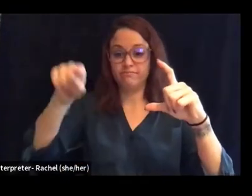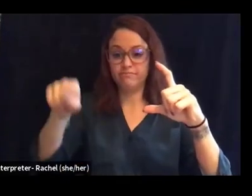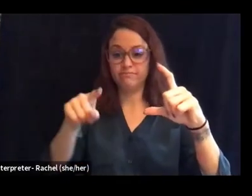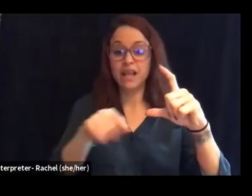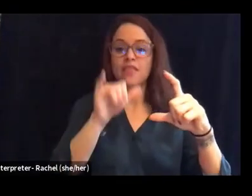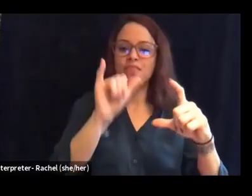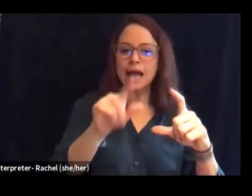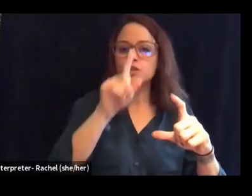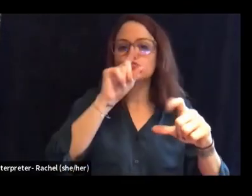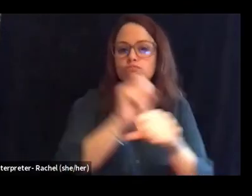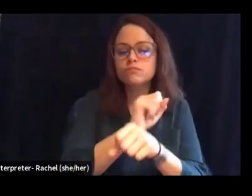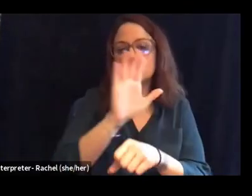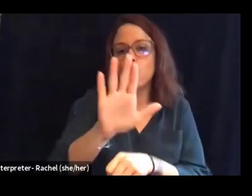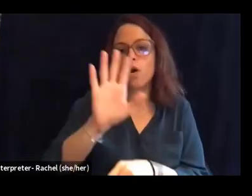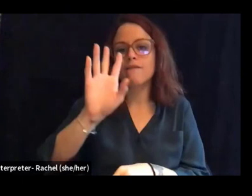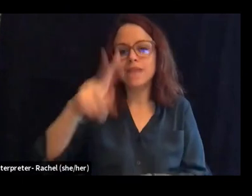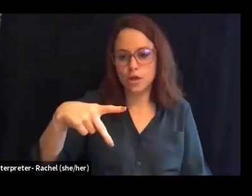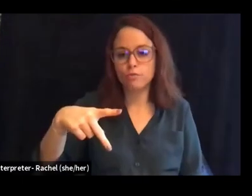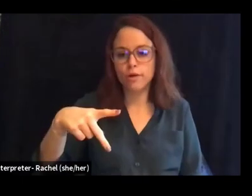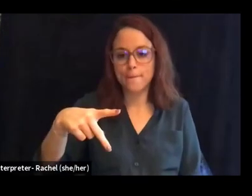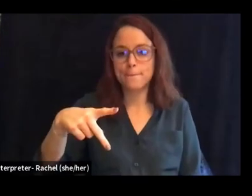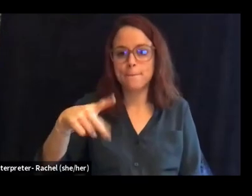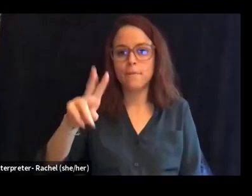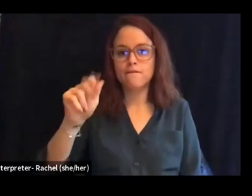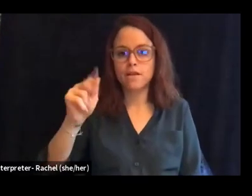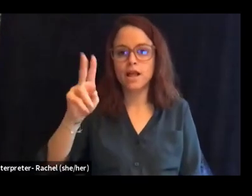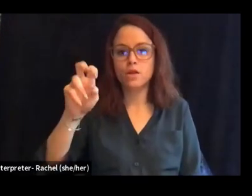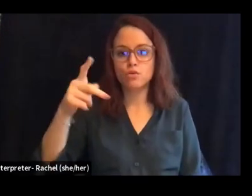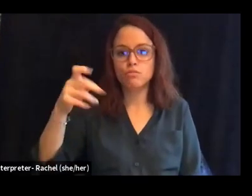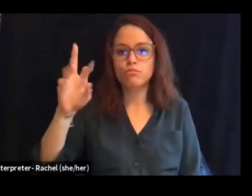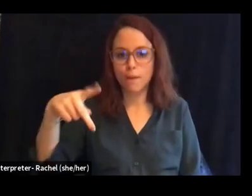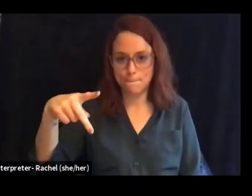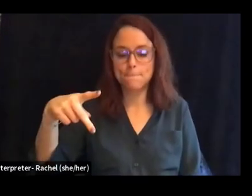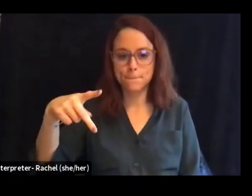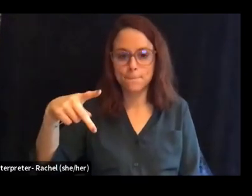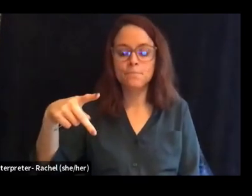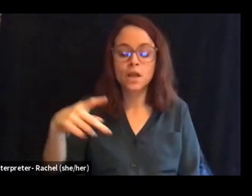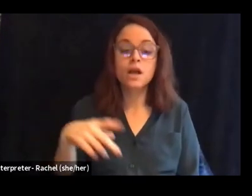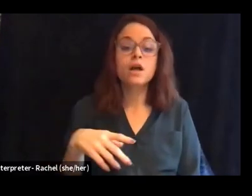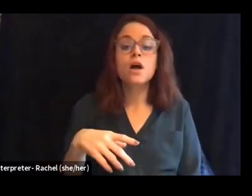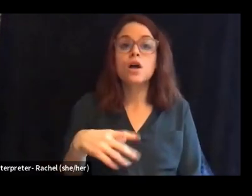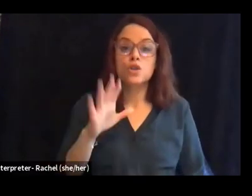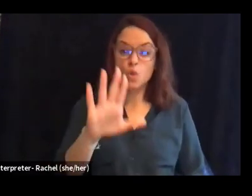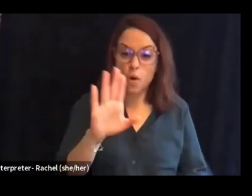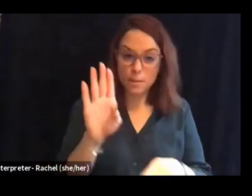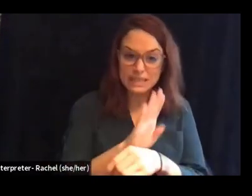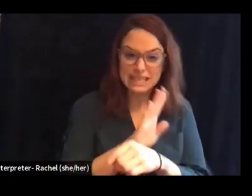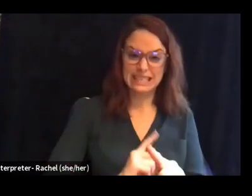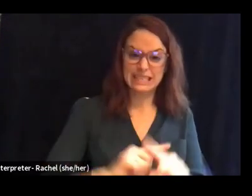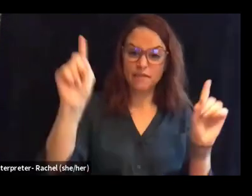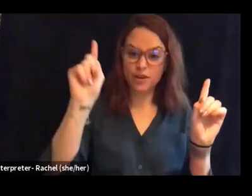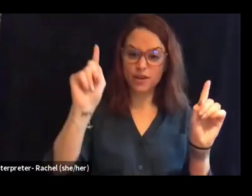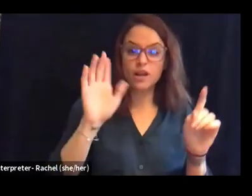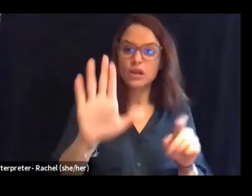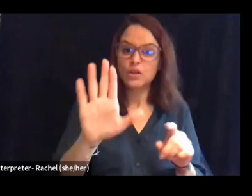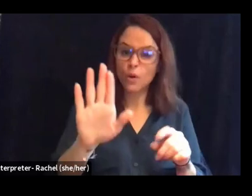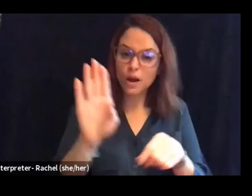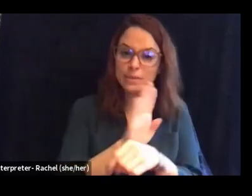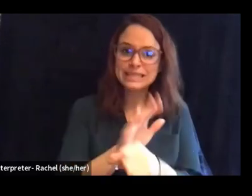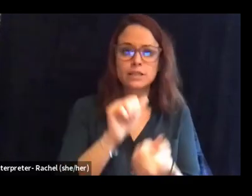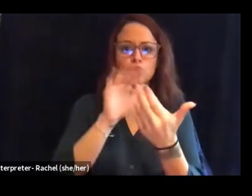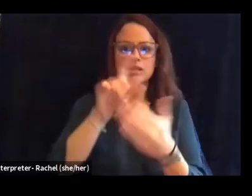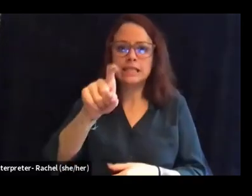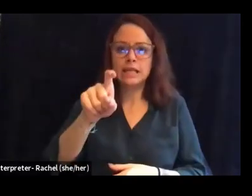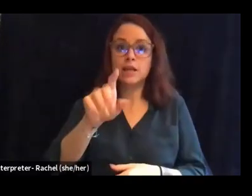your business that is so compelling, that solves a problem, addresses a need, or fills a